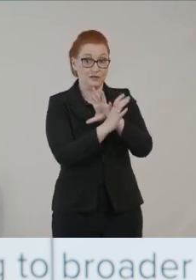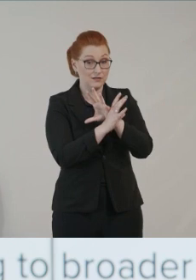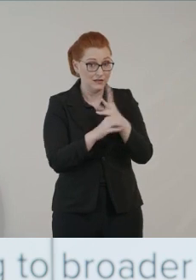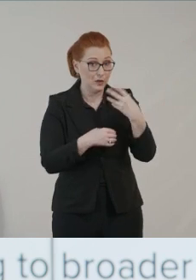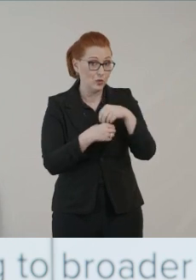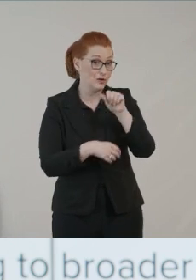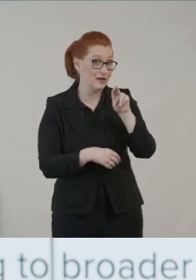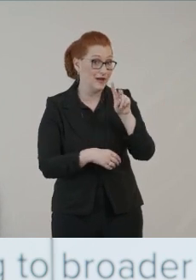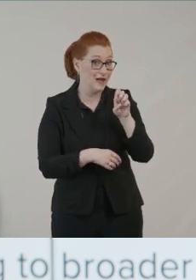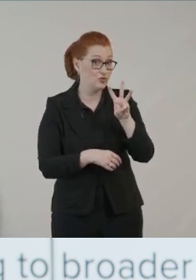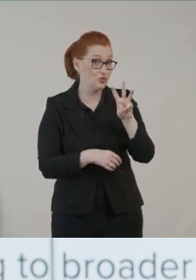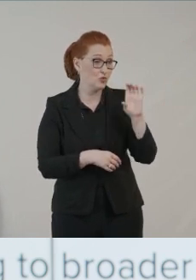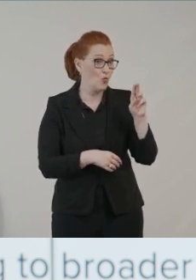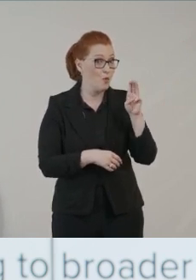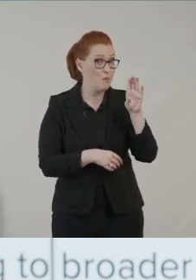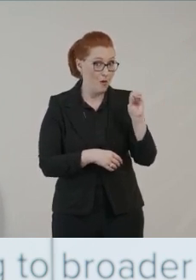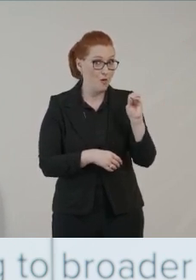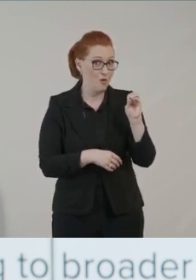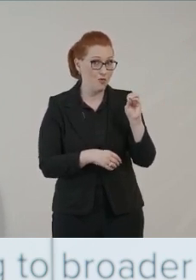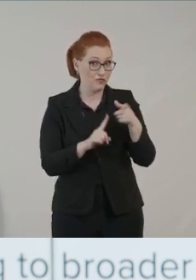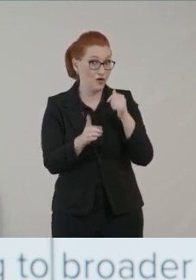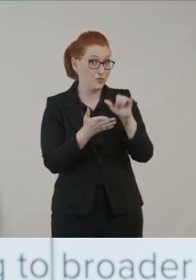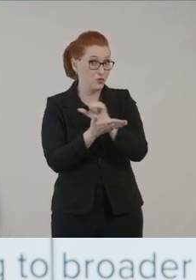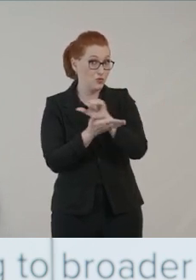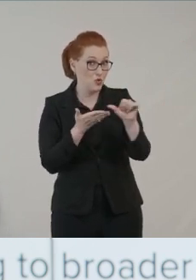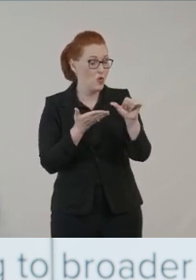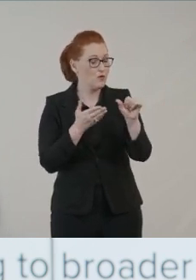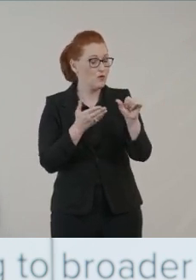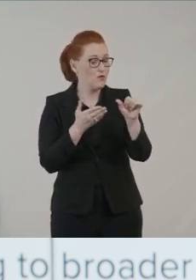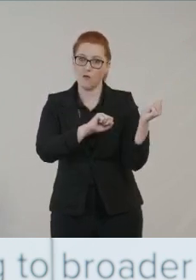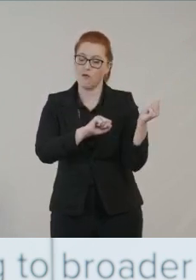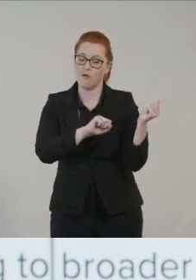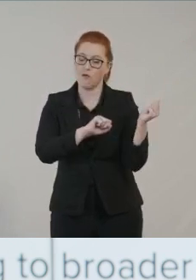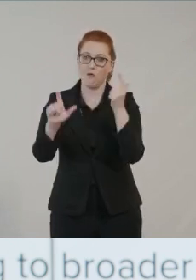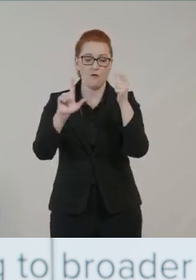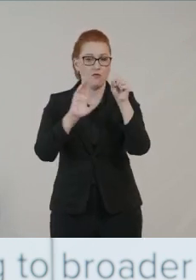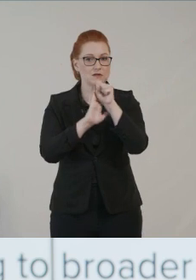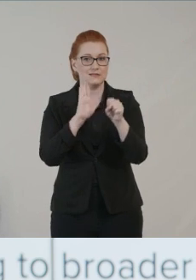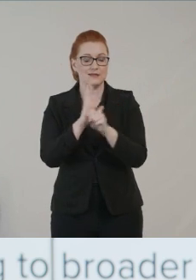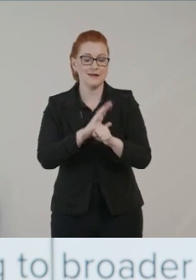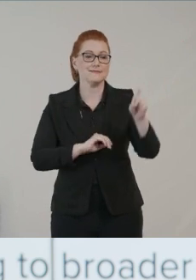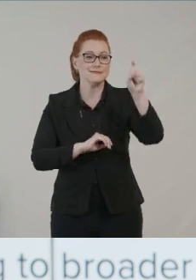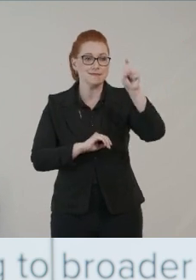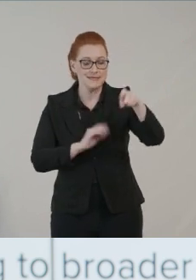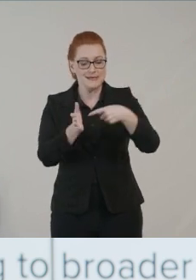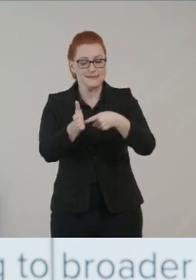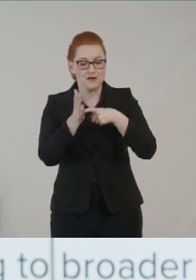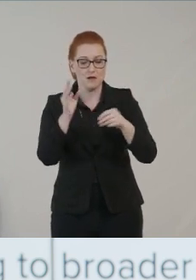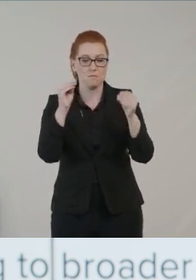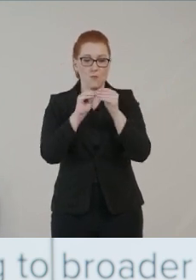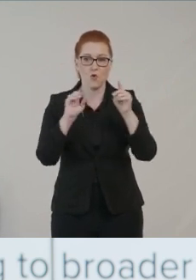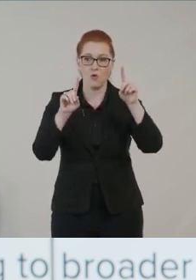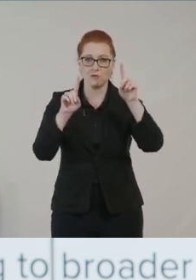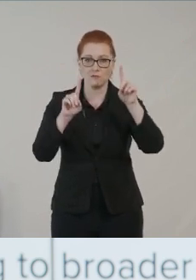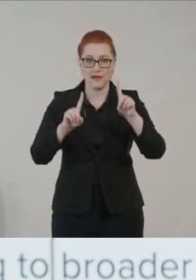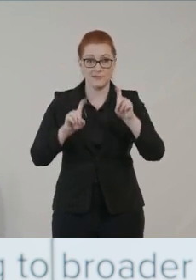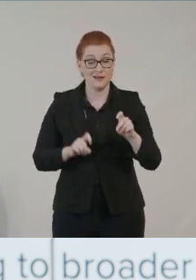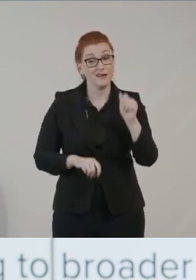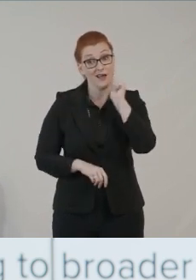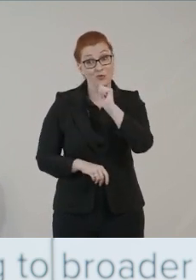it. Everyone in the nation needs more testing, including Arizona. I want to separate this out and